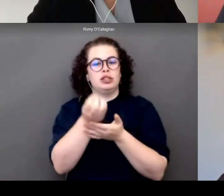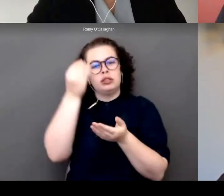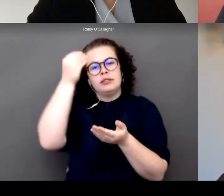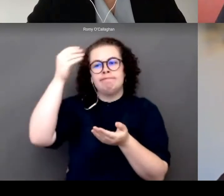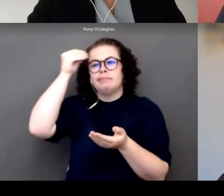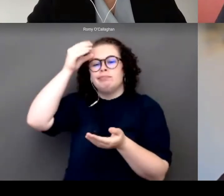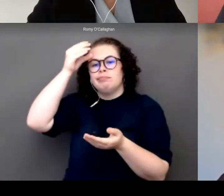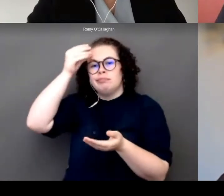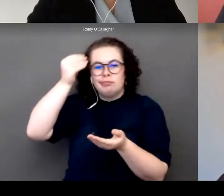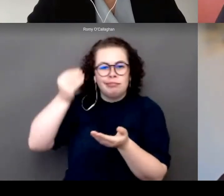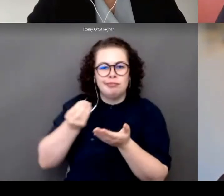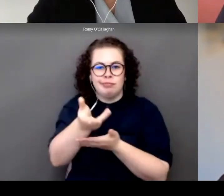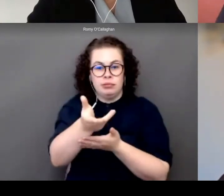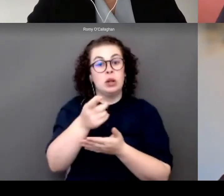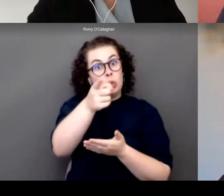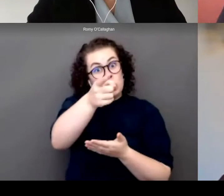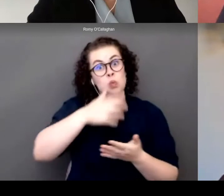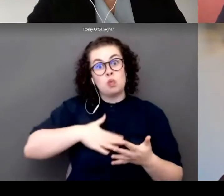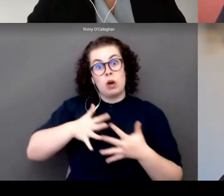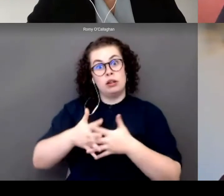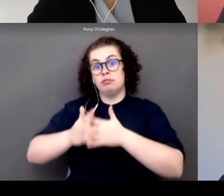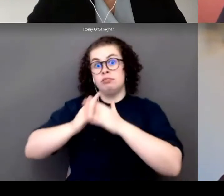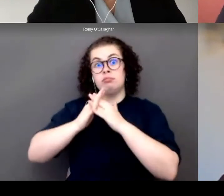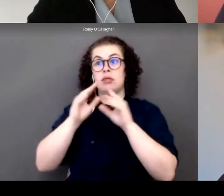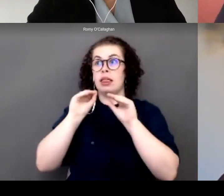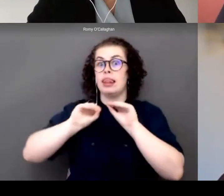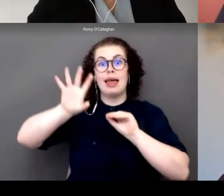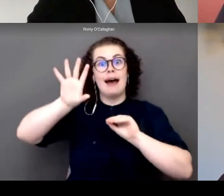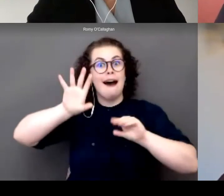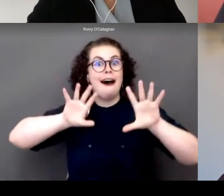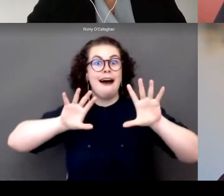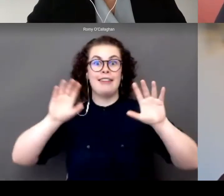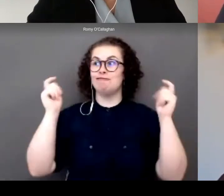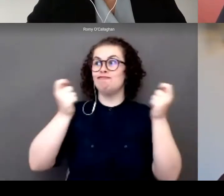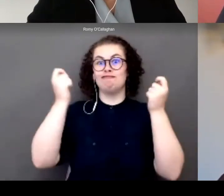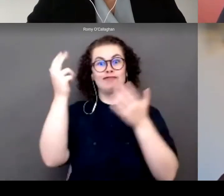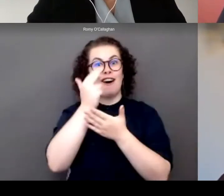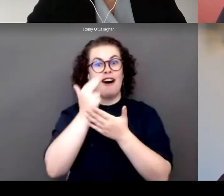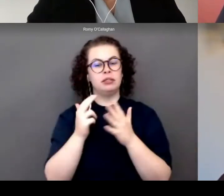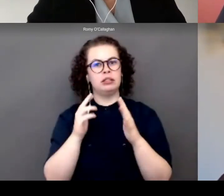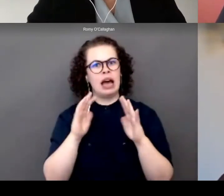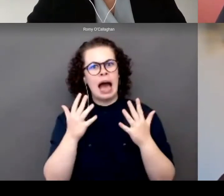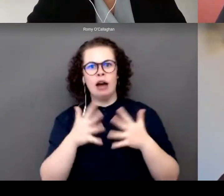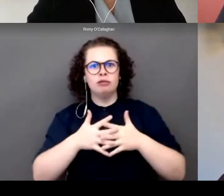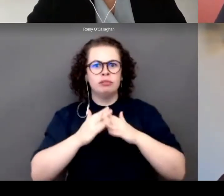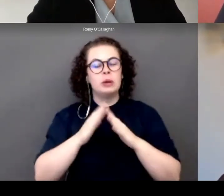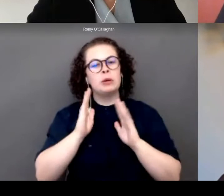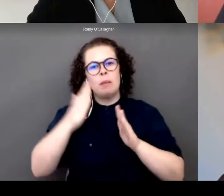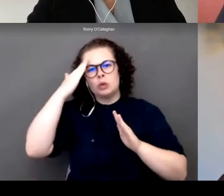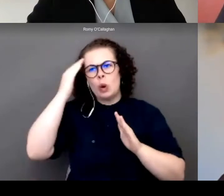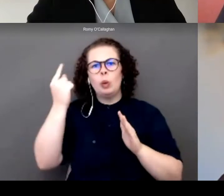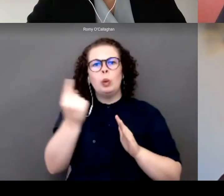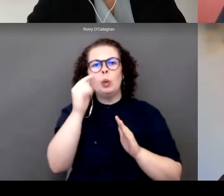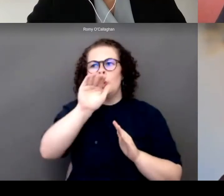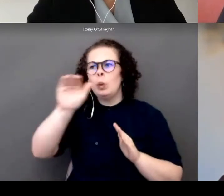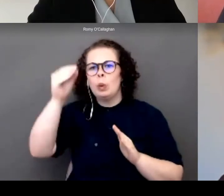Festival. Who do you need on board? It's a very important issue. It's a very key issue. But then what we discovered together with Lyon is that